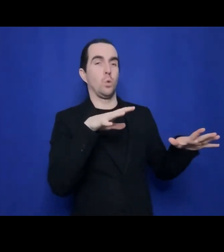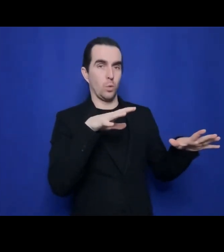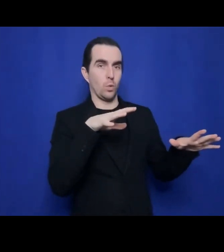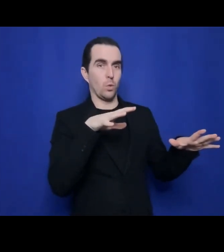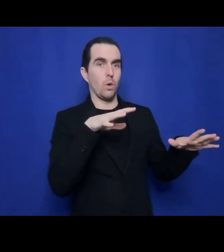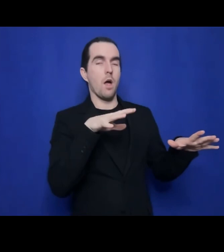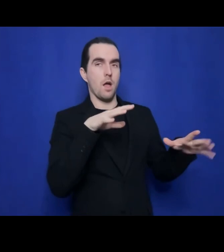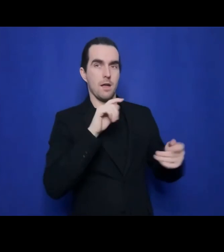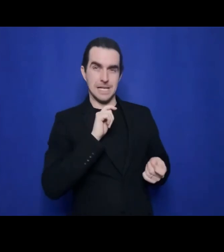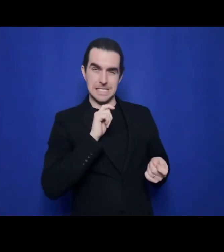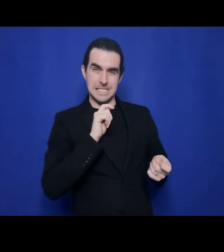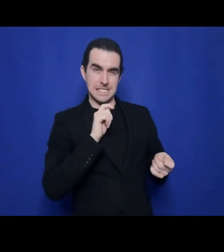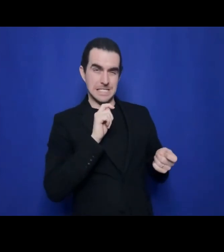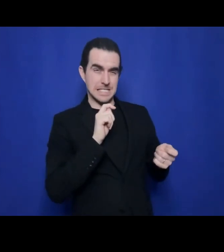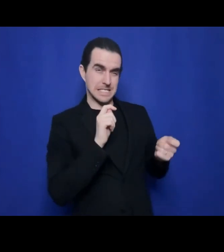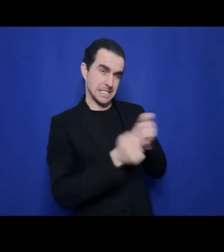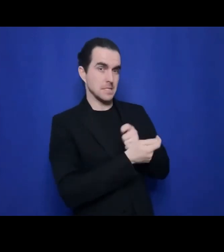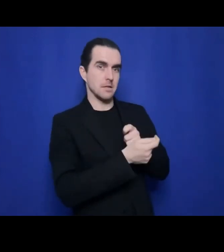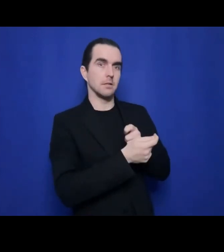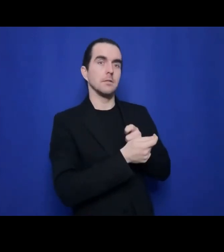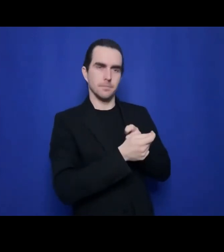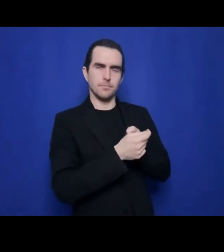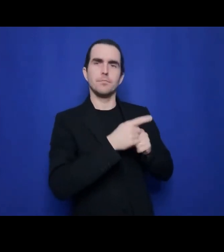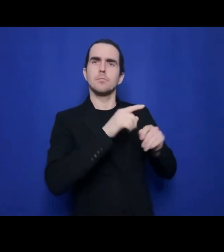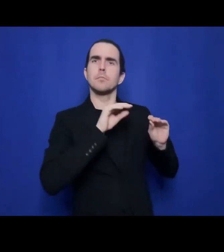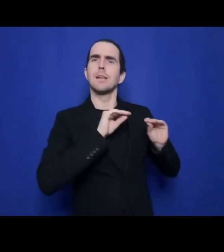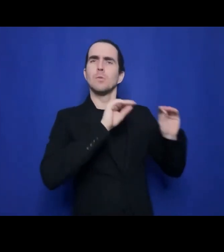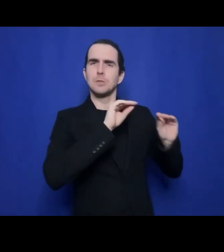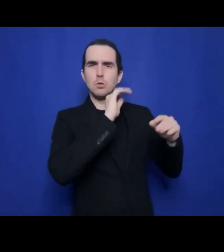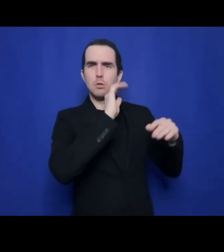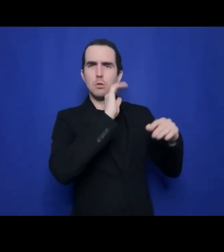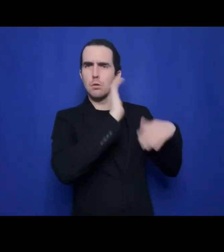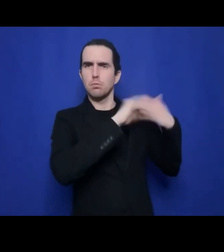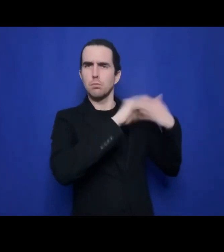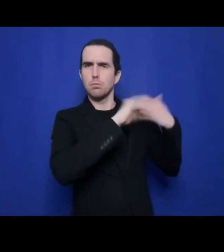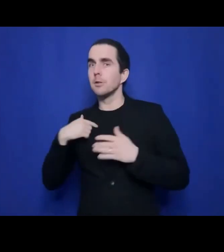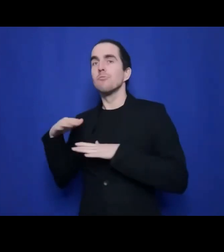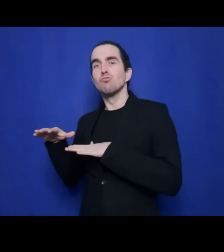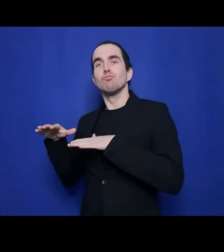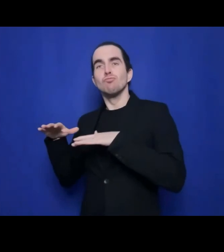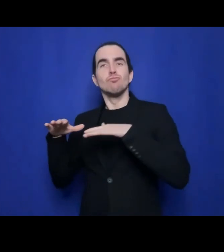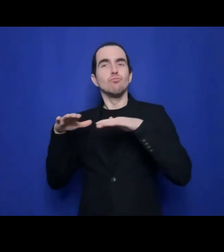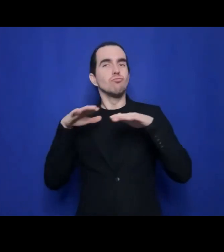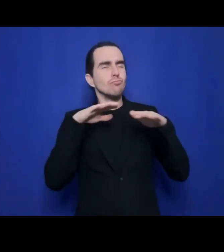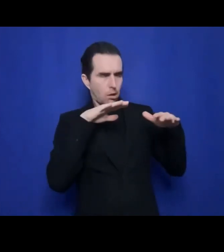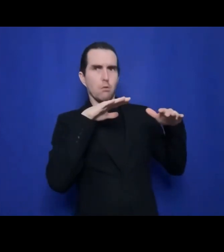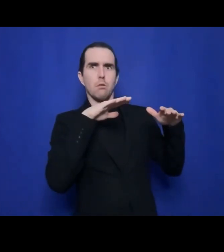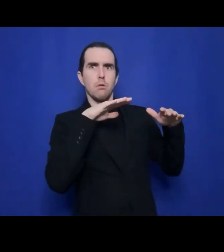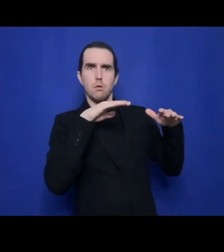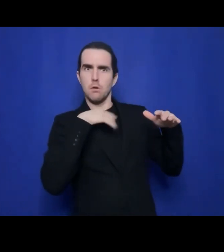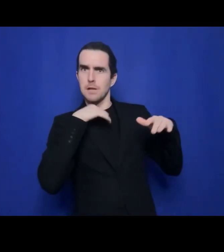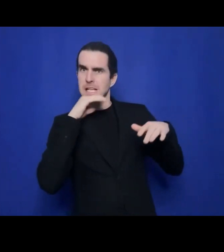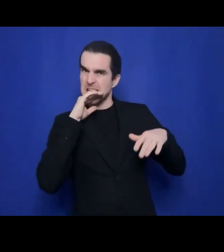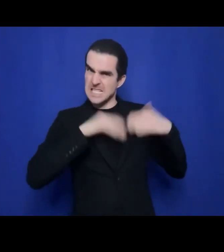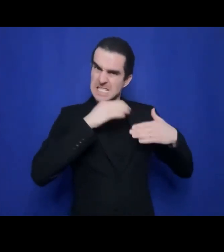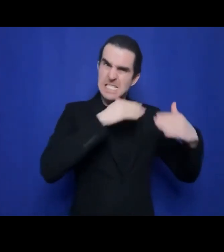but also the socialization aspect. And that leads me into my second point. I think as blind people,